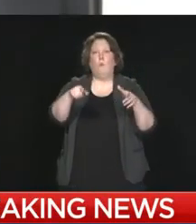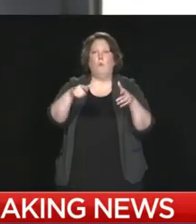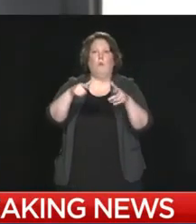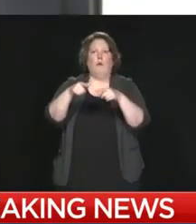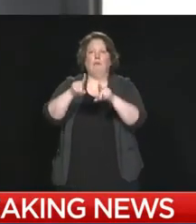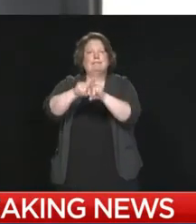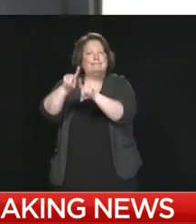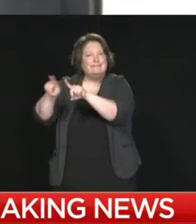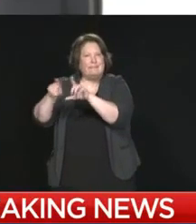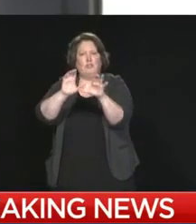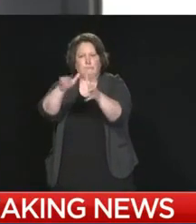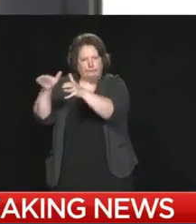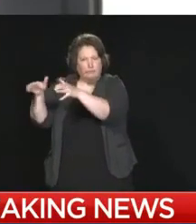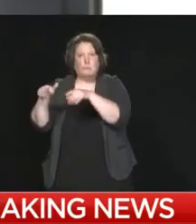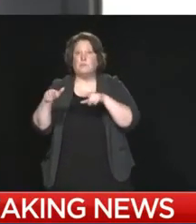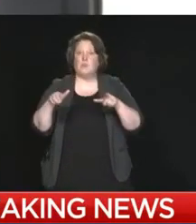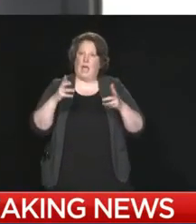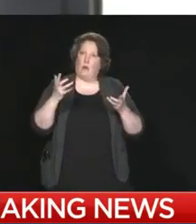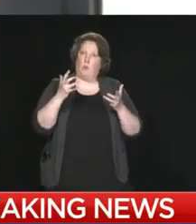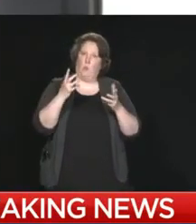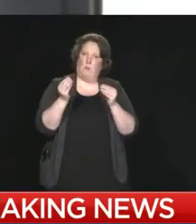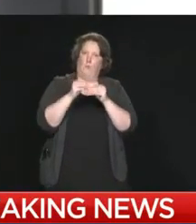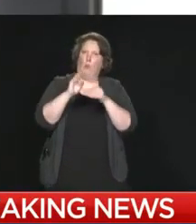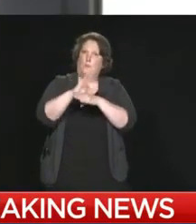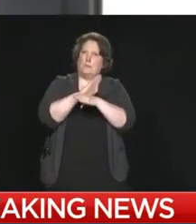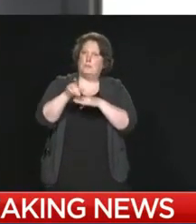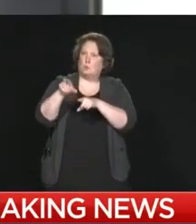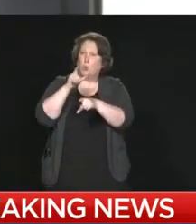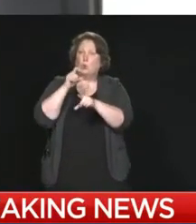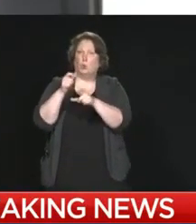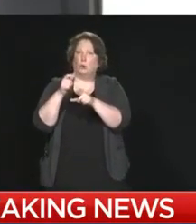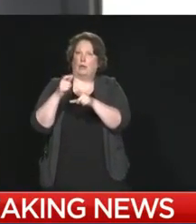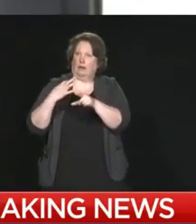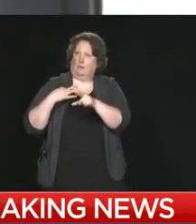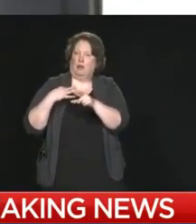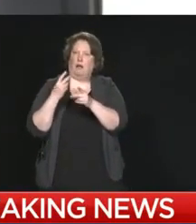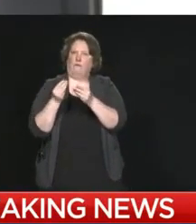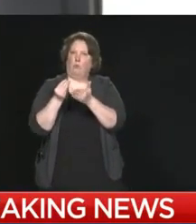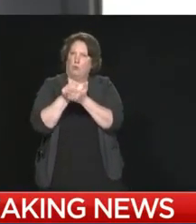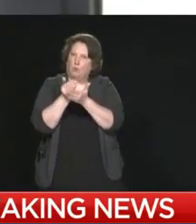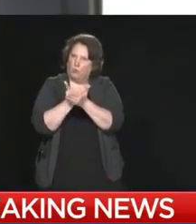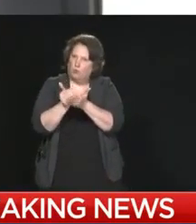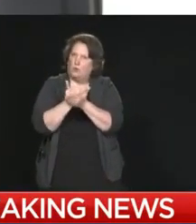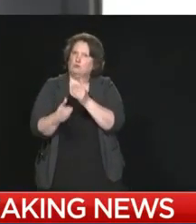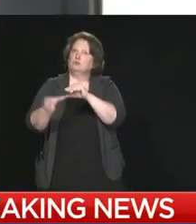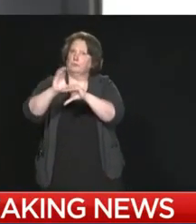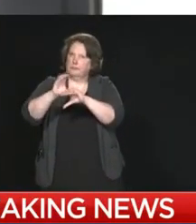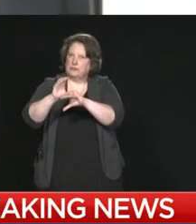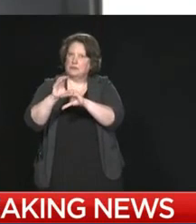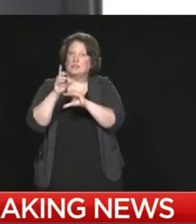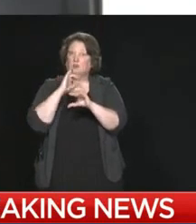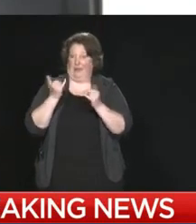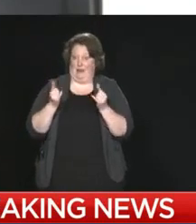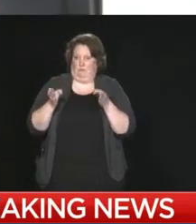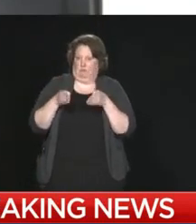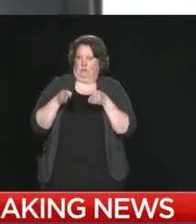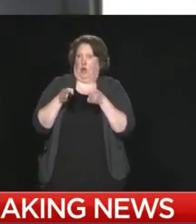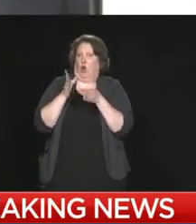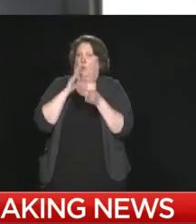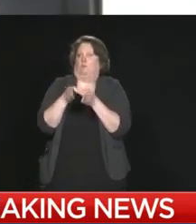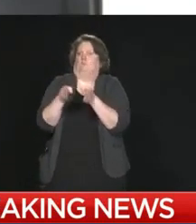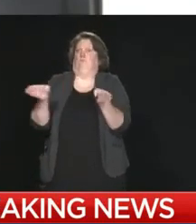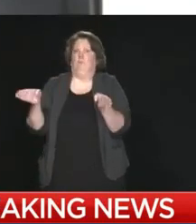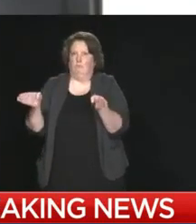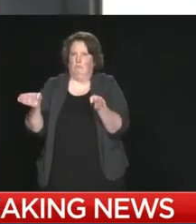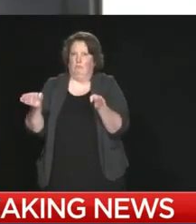more businesses will qualify for the wage subsidy. We want to make sure that we will help more people with this